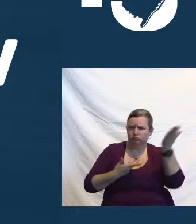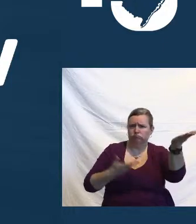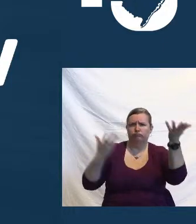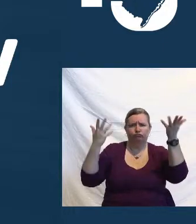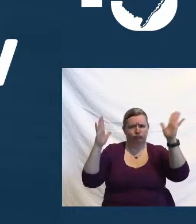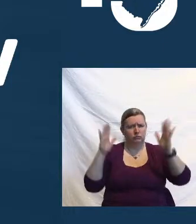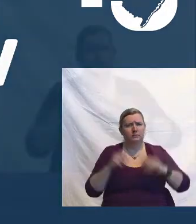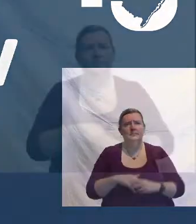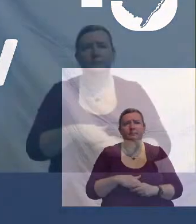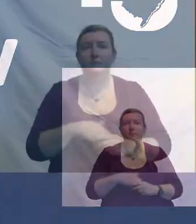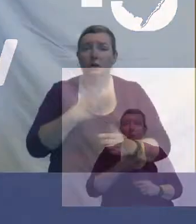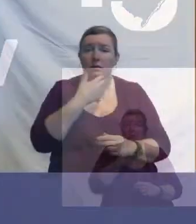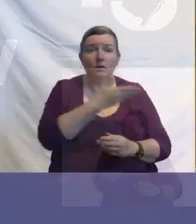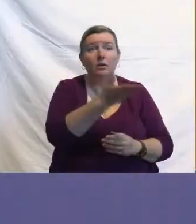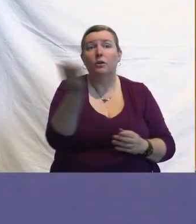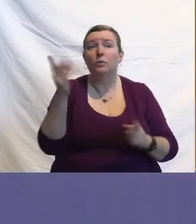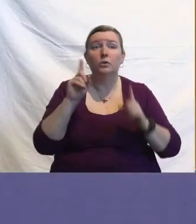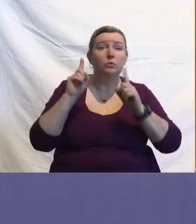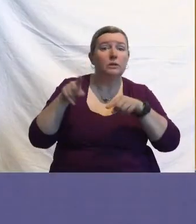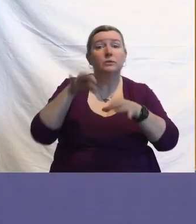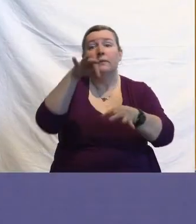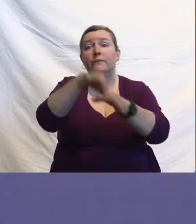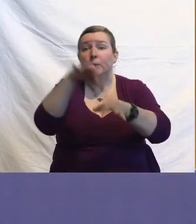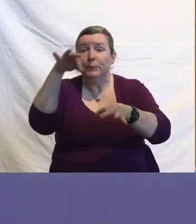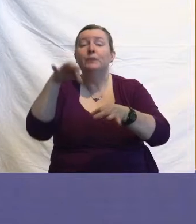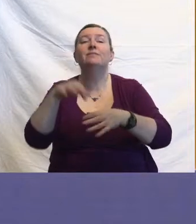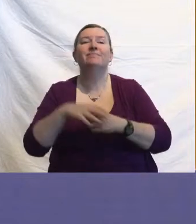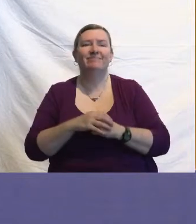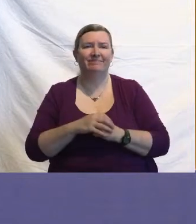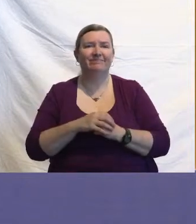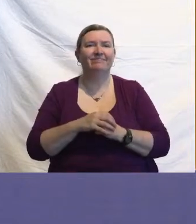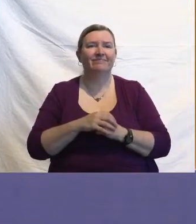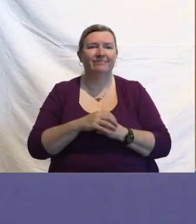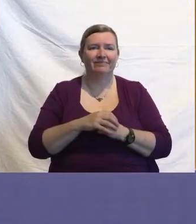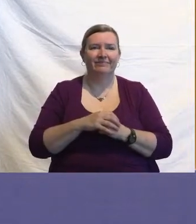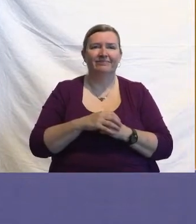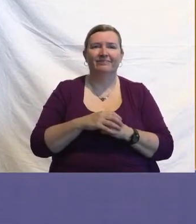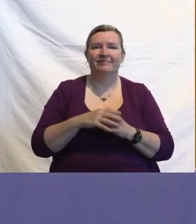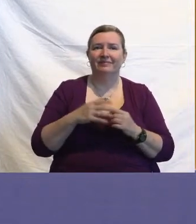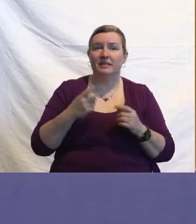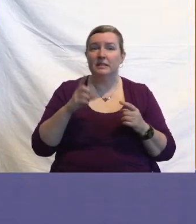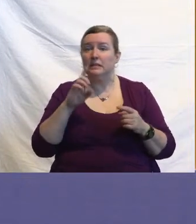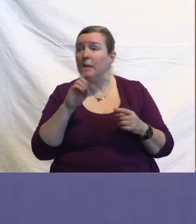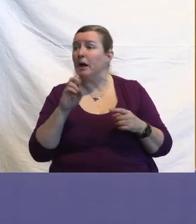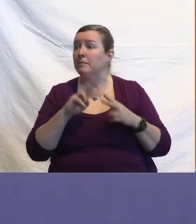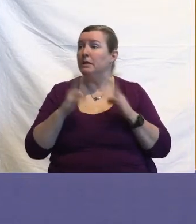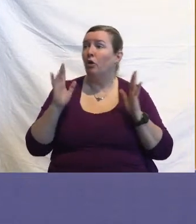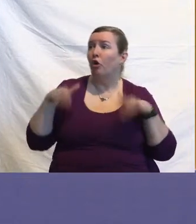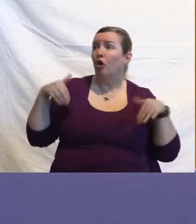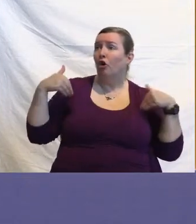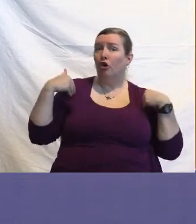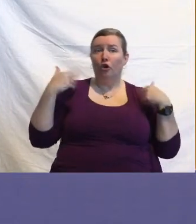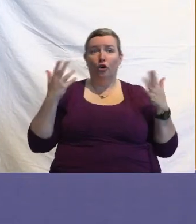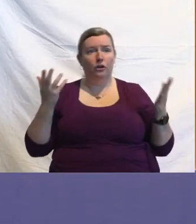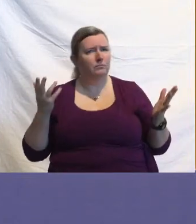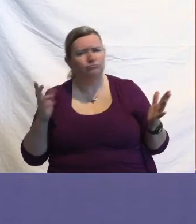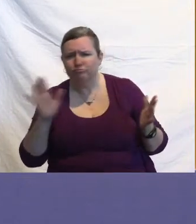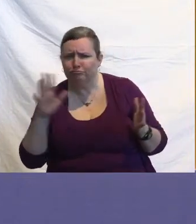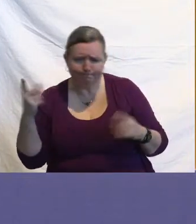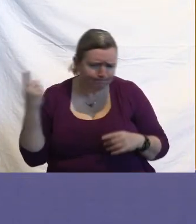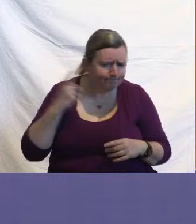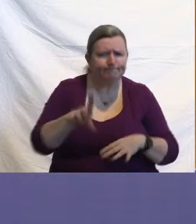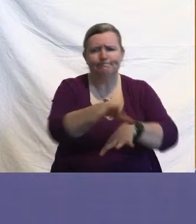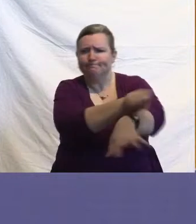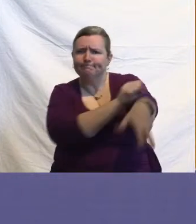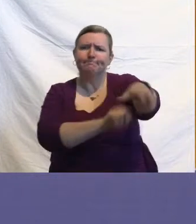out to vote. Democracy is not a spectator sport, as they say. And this year, we saw many more New Jerseyans get on the field than in